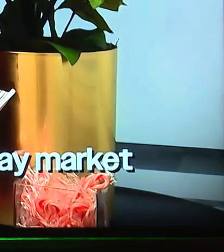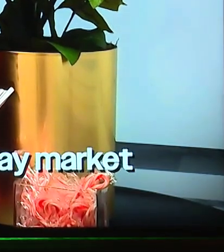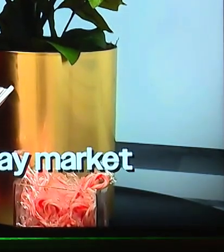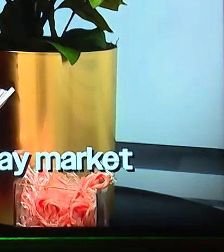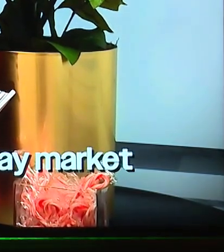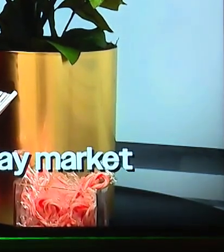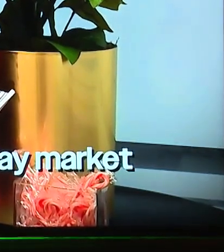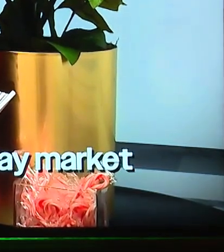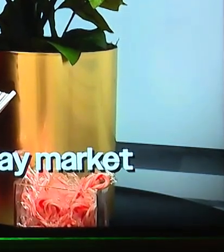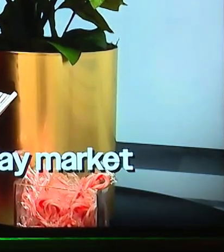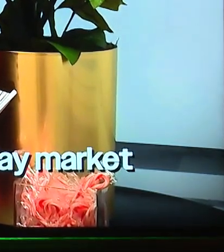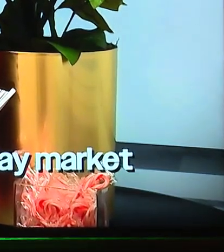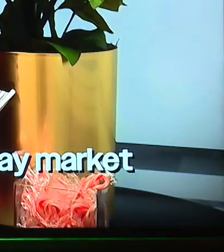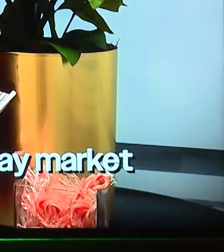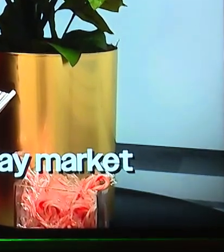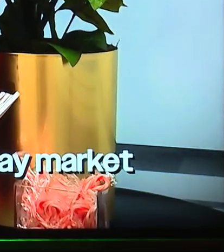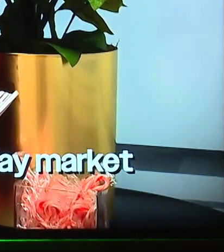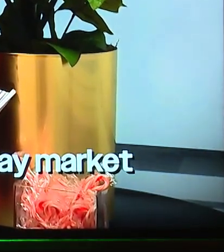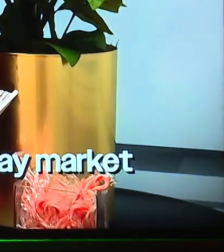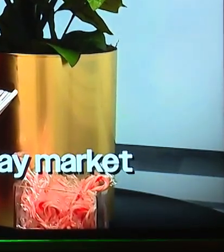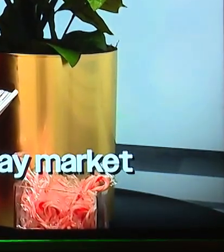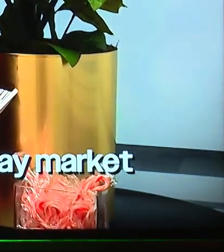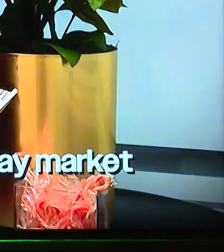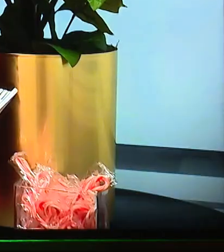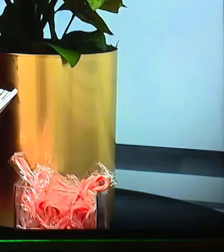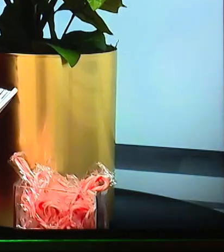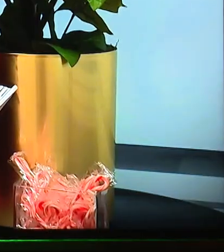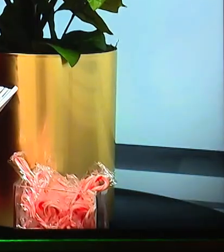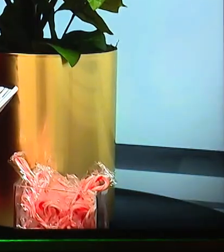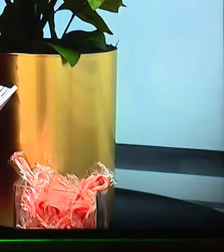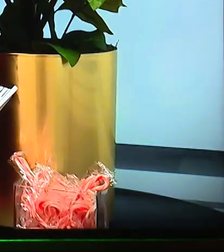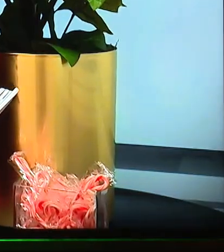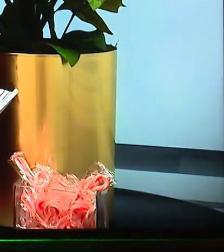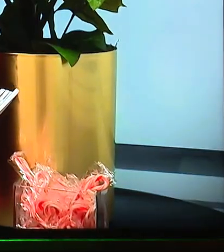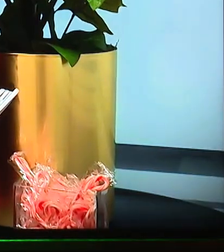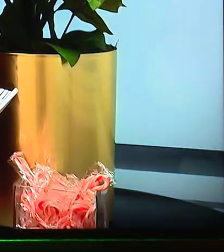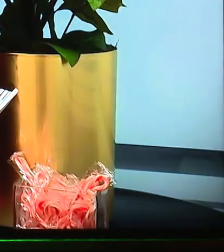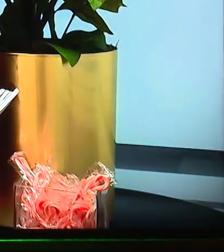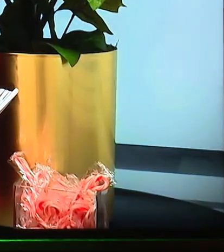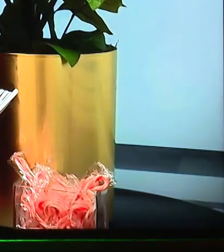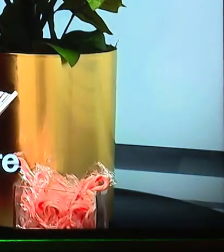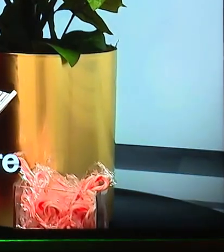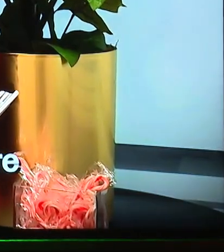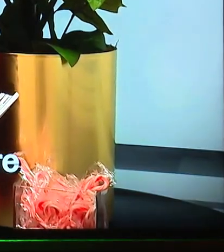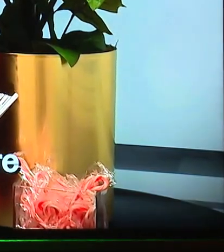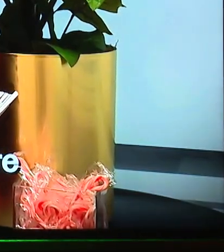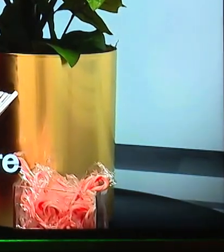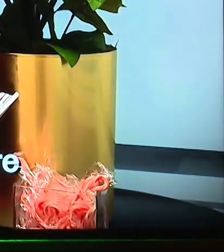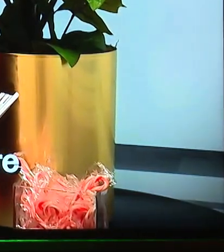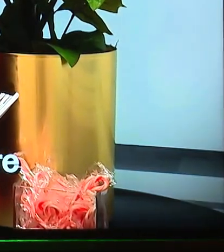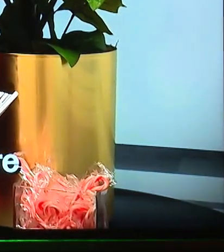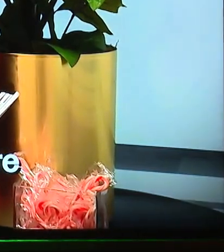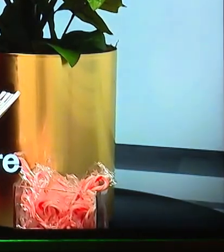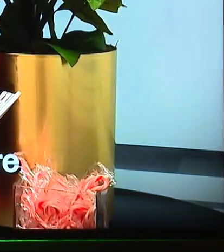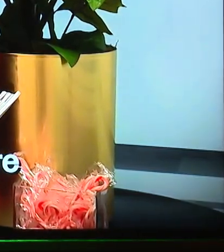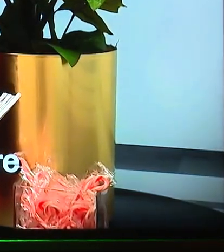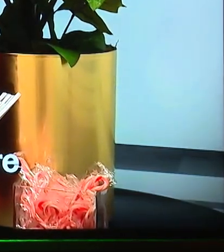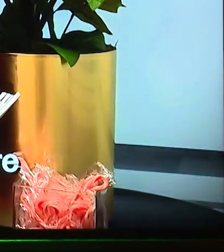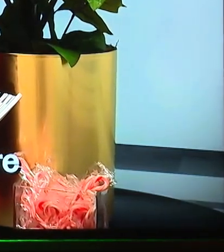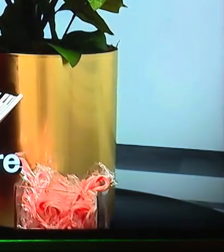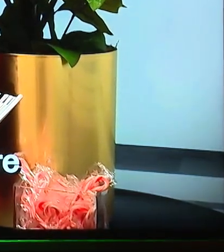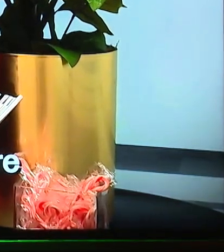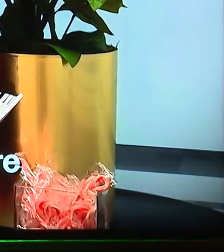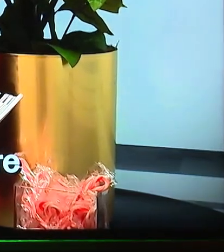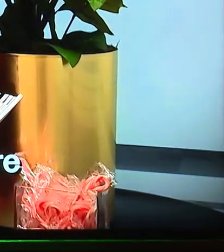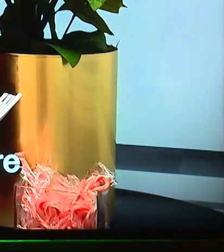with joy to inspire a holiday market our hearts all desire. This preview's reveal holds